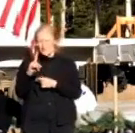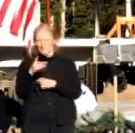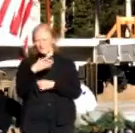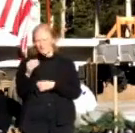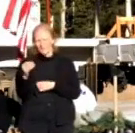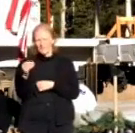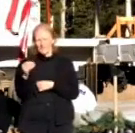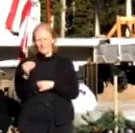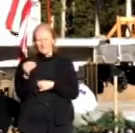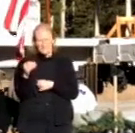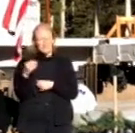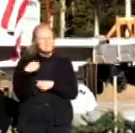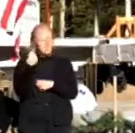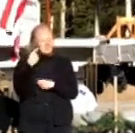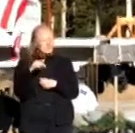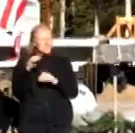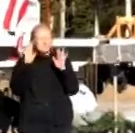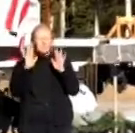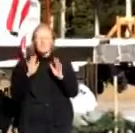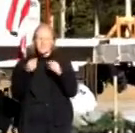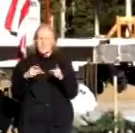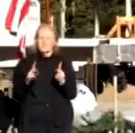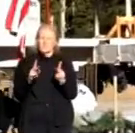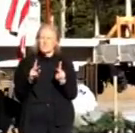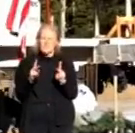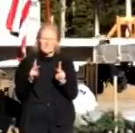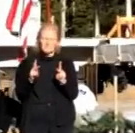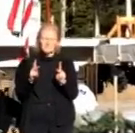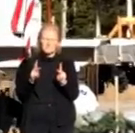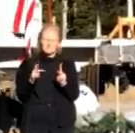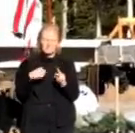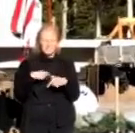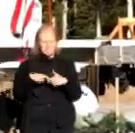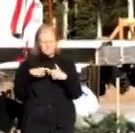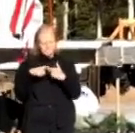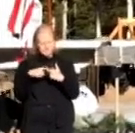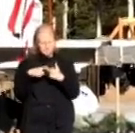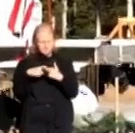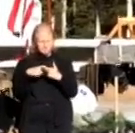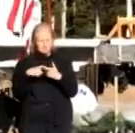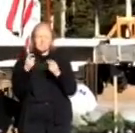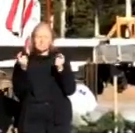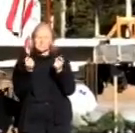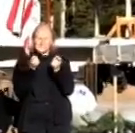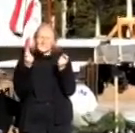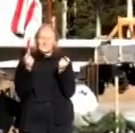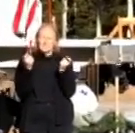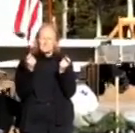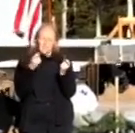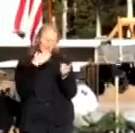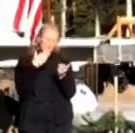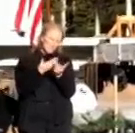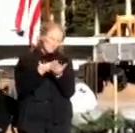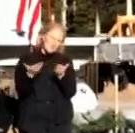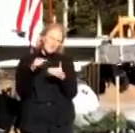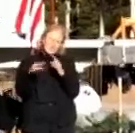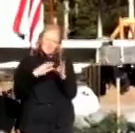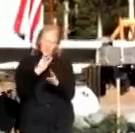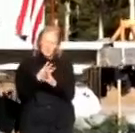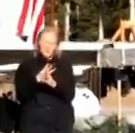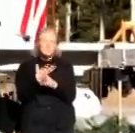just really think it's a great opportunity for us to pause and celebrate what's good in the world and